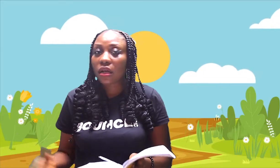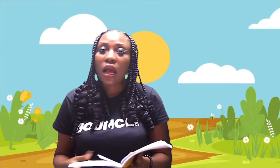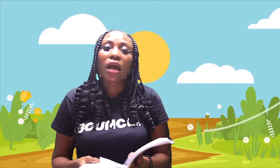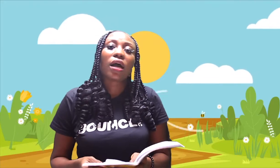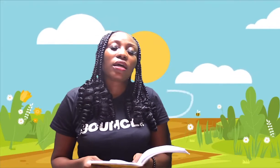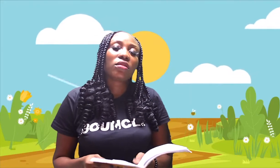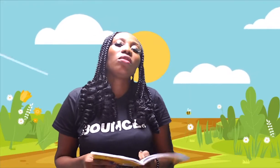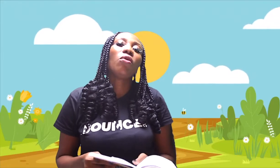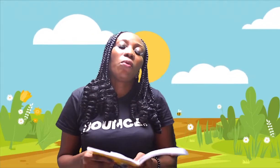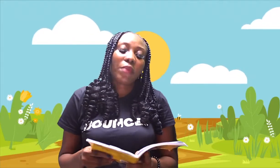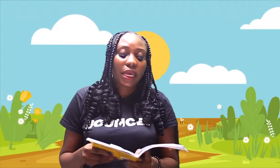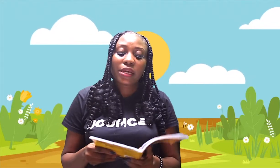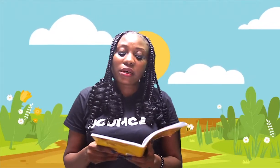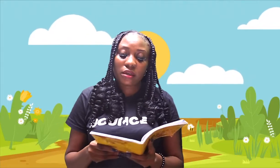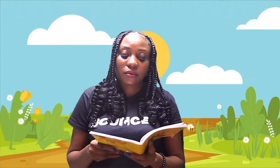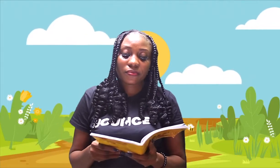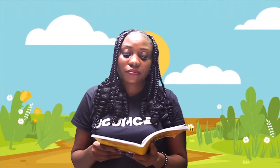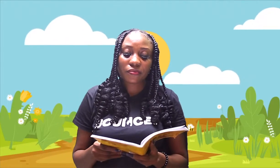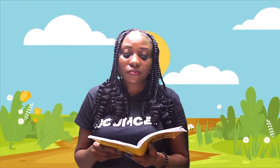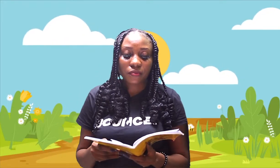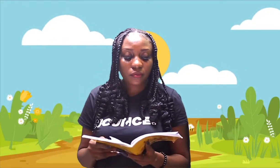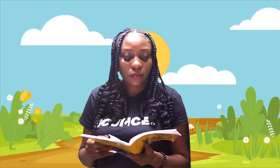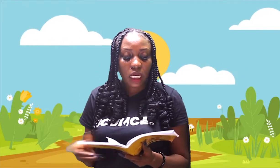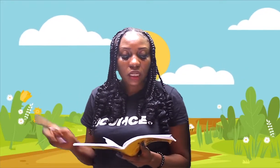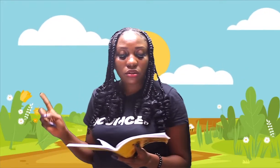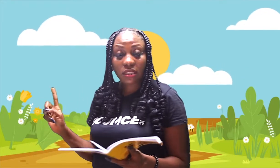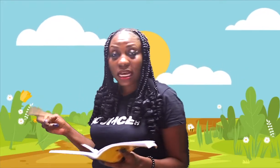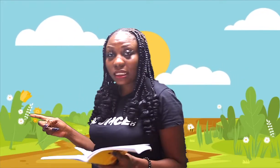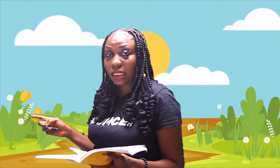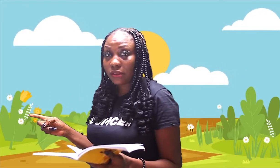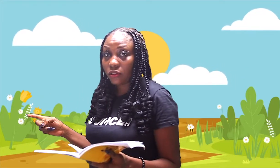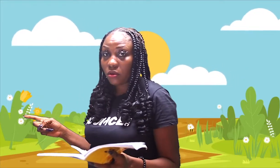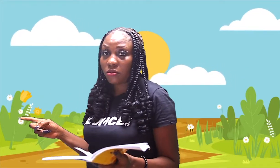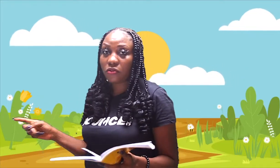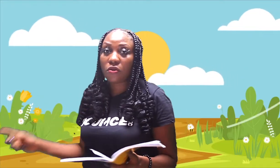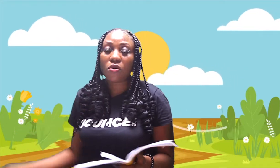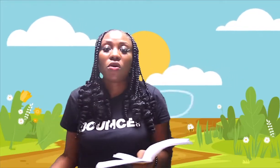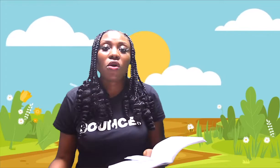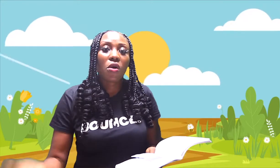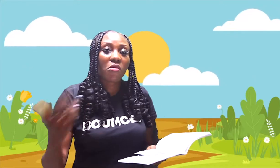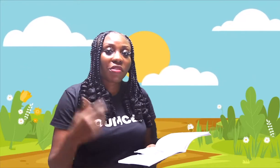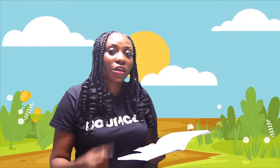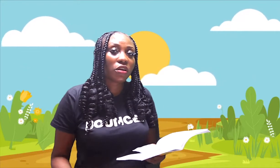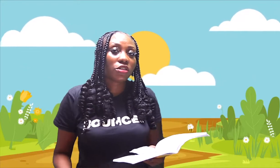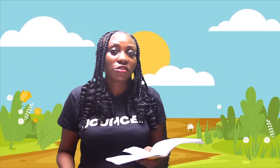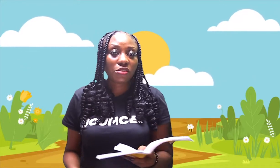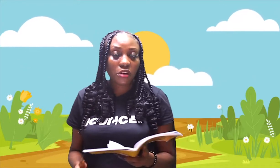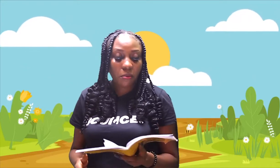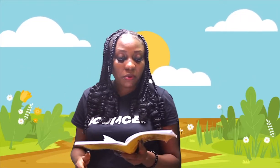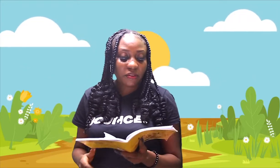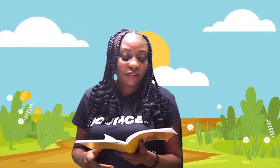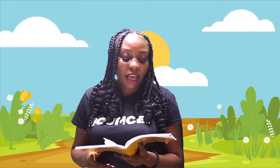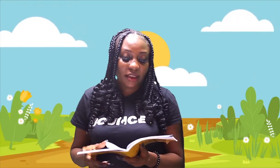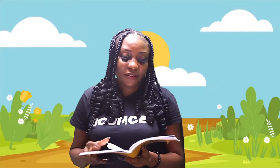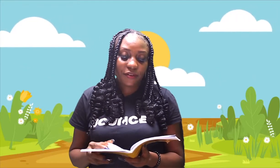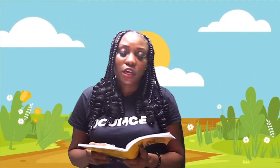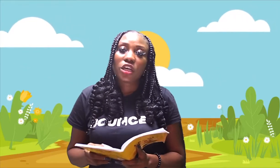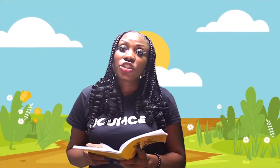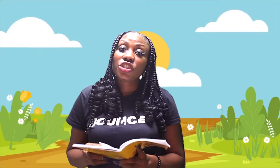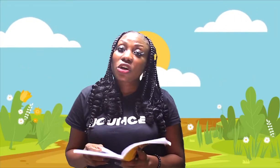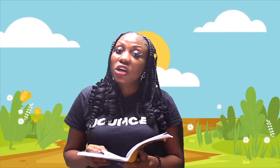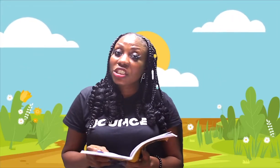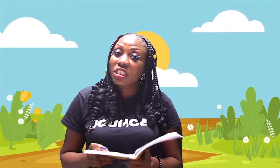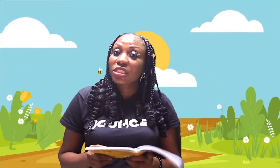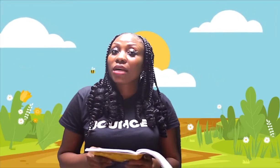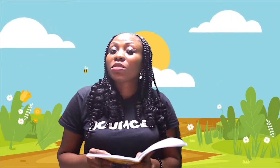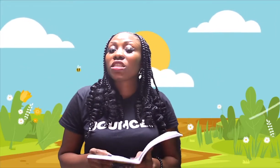Alpha and Omega. So that is for number 4. Moving on to number